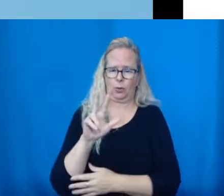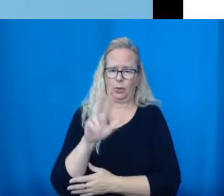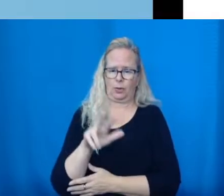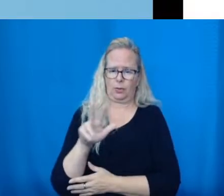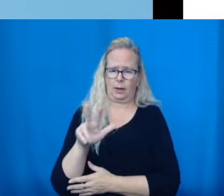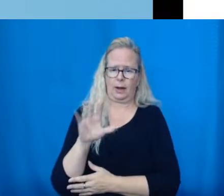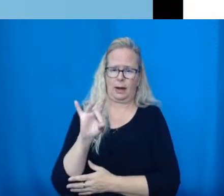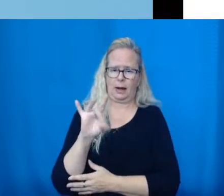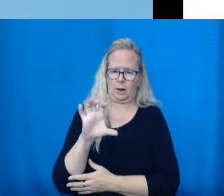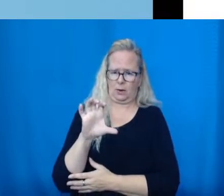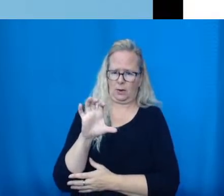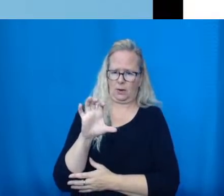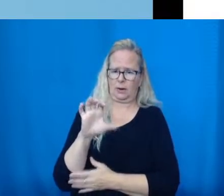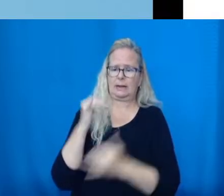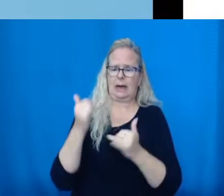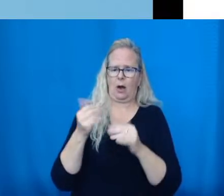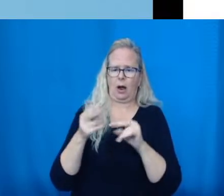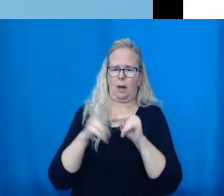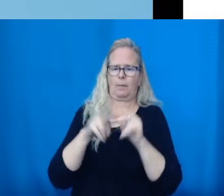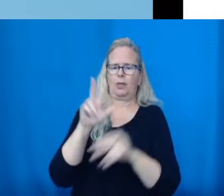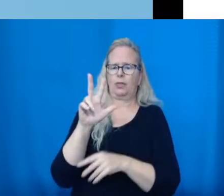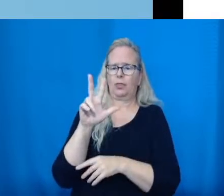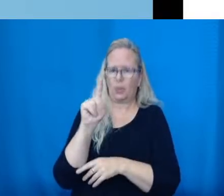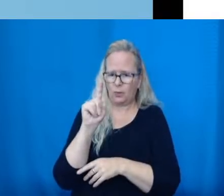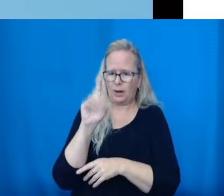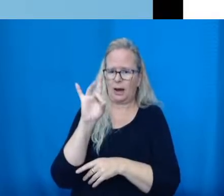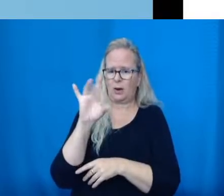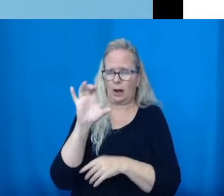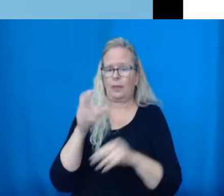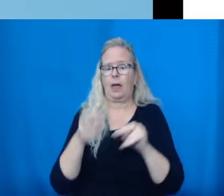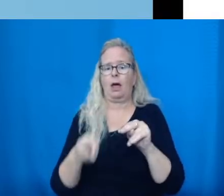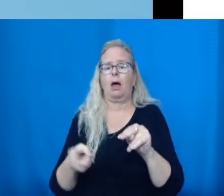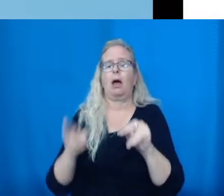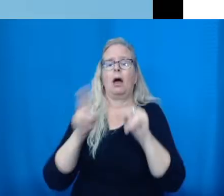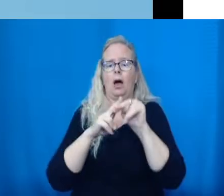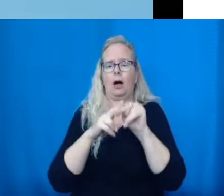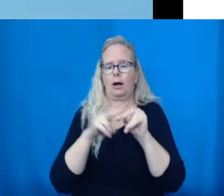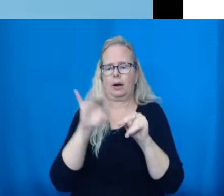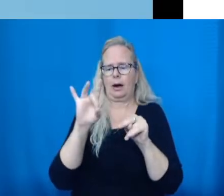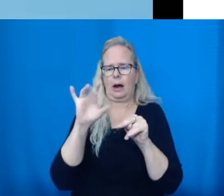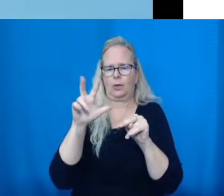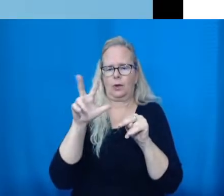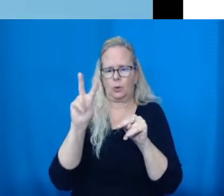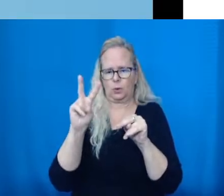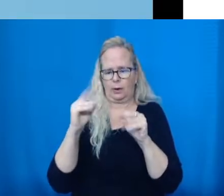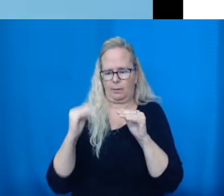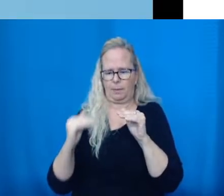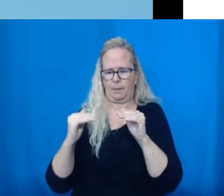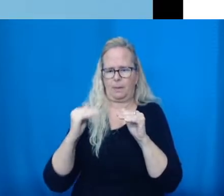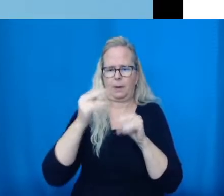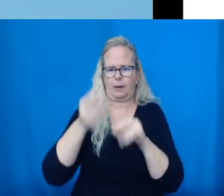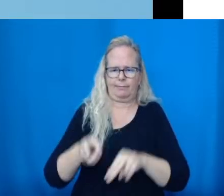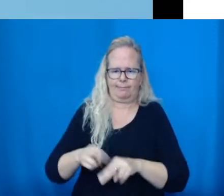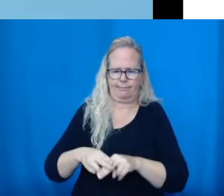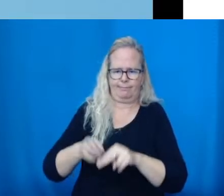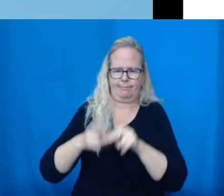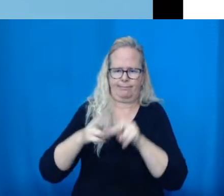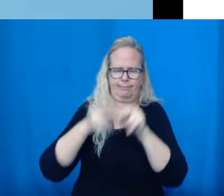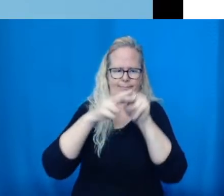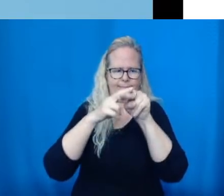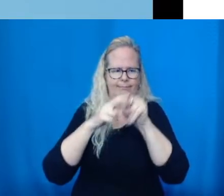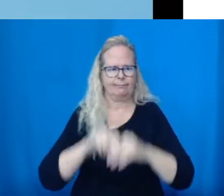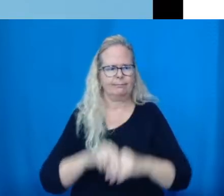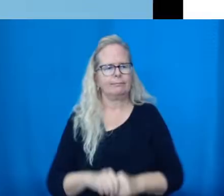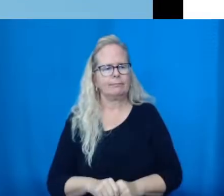to 832 today. I would not put any faith in the fact that 832 is accurate, and I'll be updating that daily